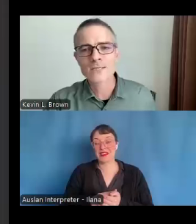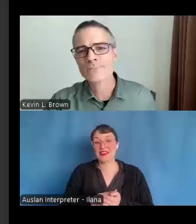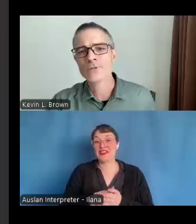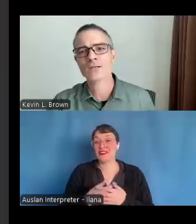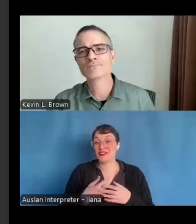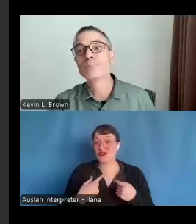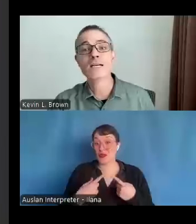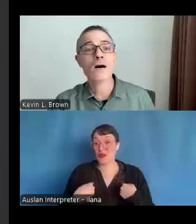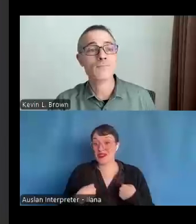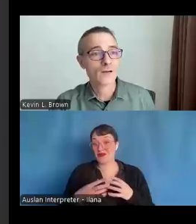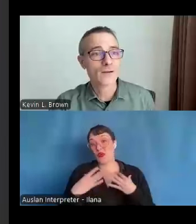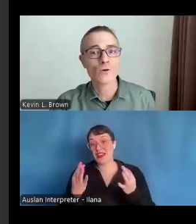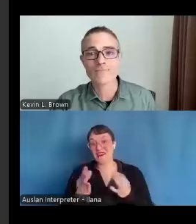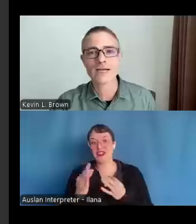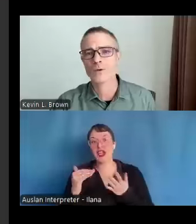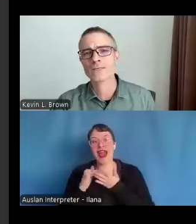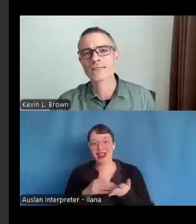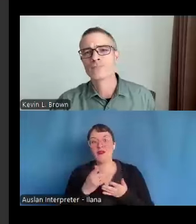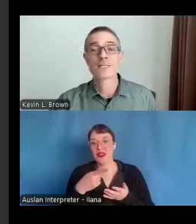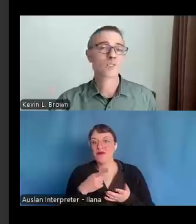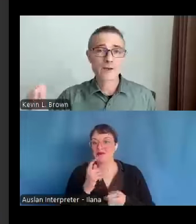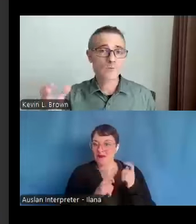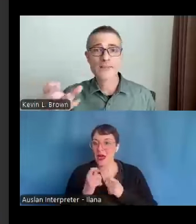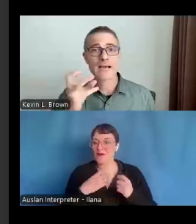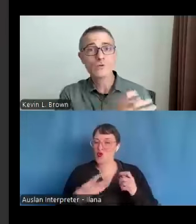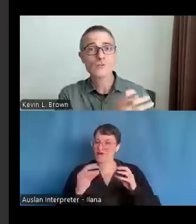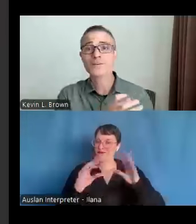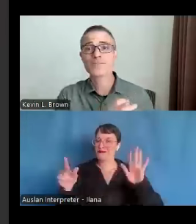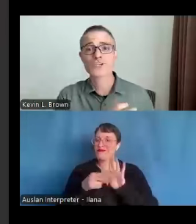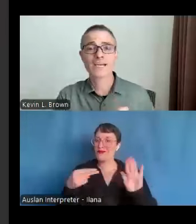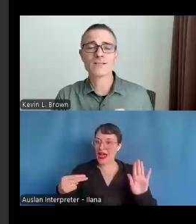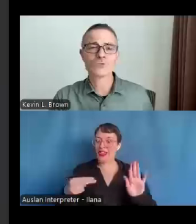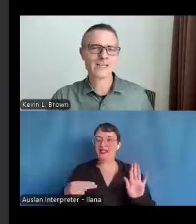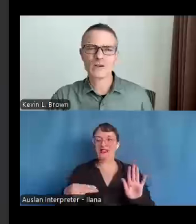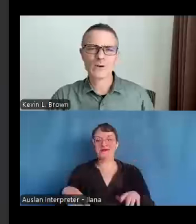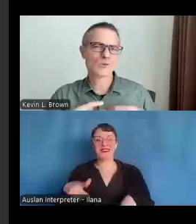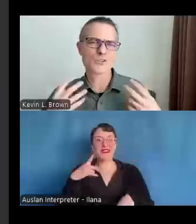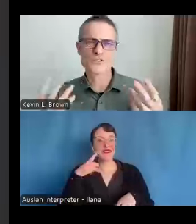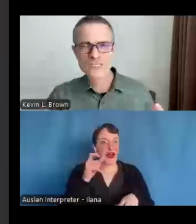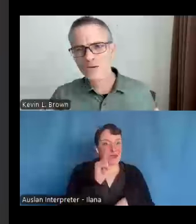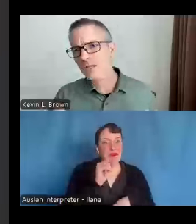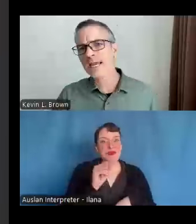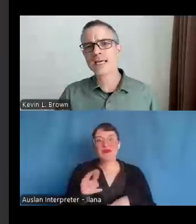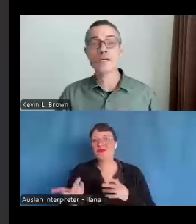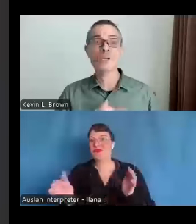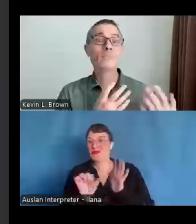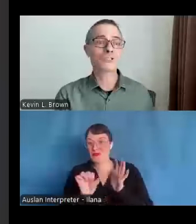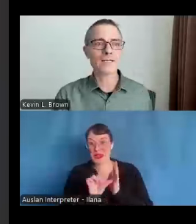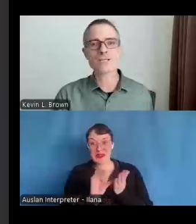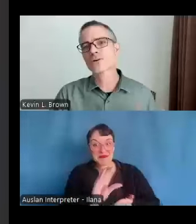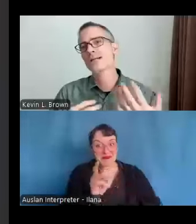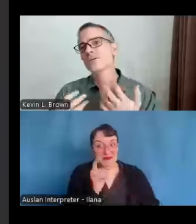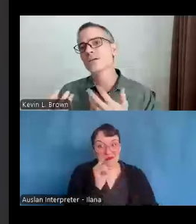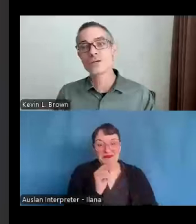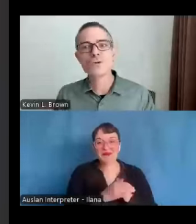months, become fundable and findable. It started with that new theory of change. We went through their strategic plan, a new